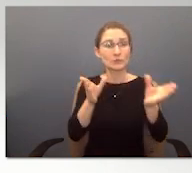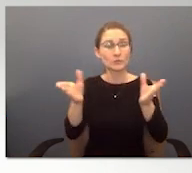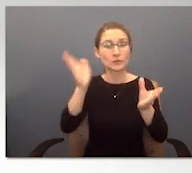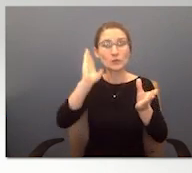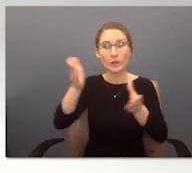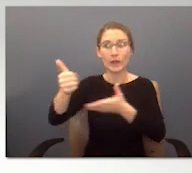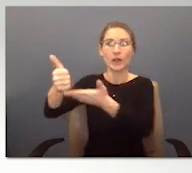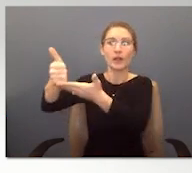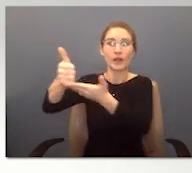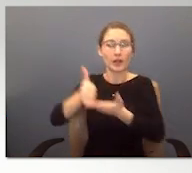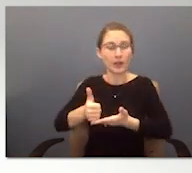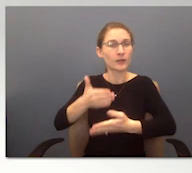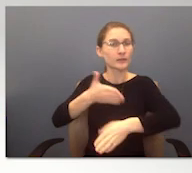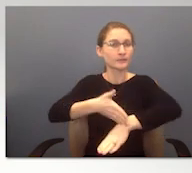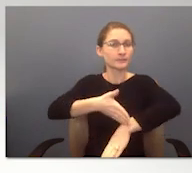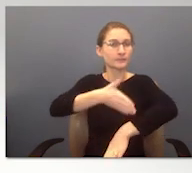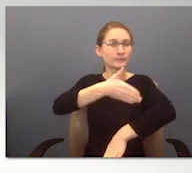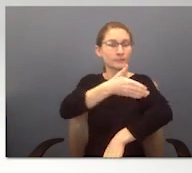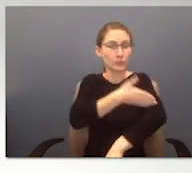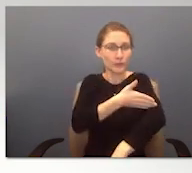help improve